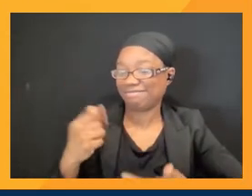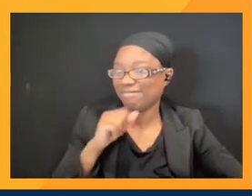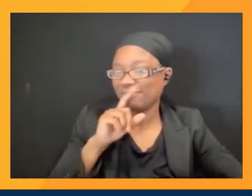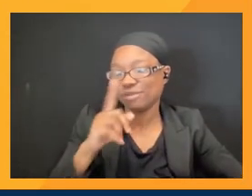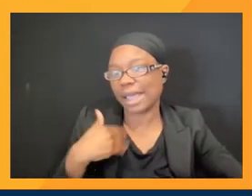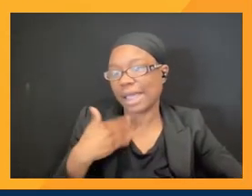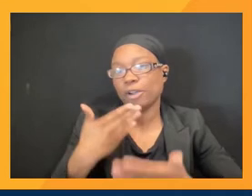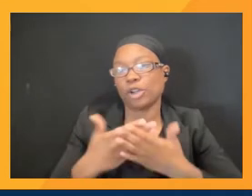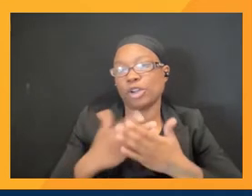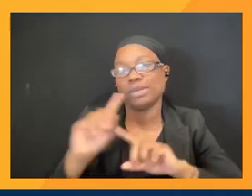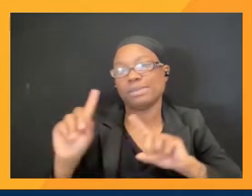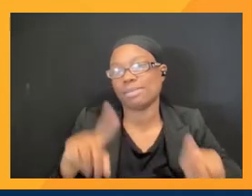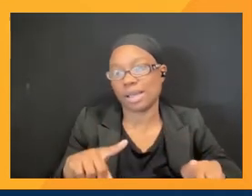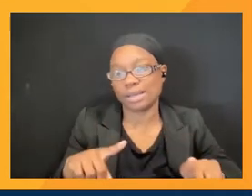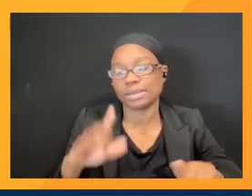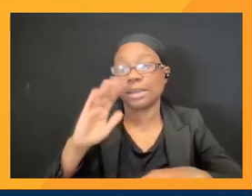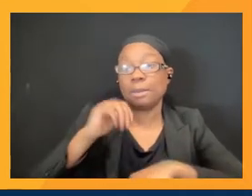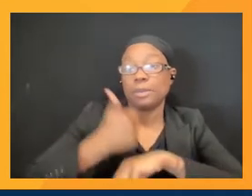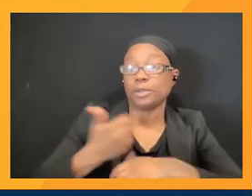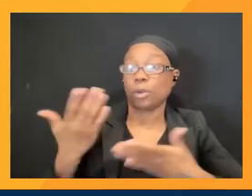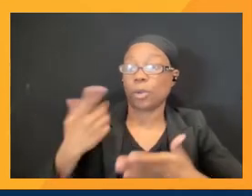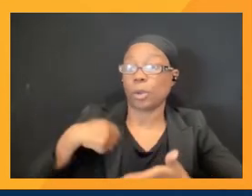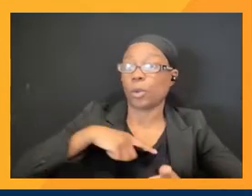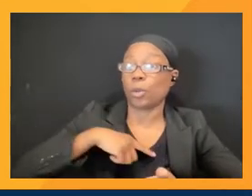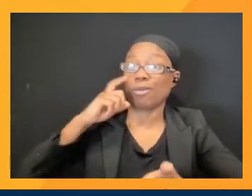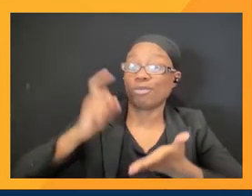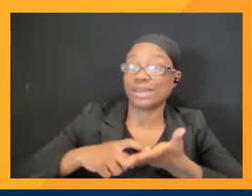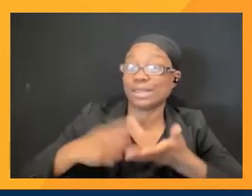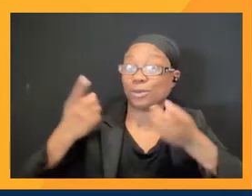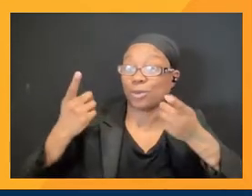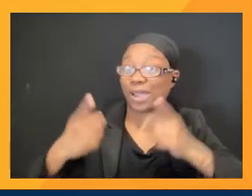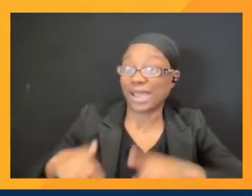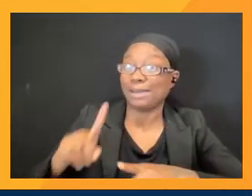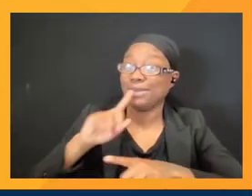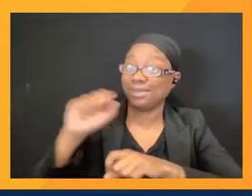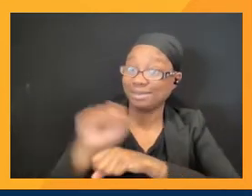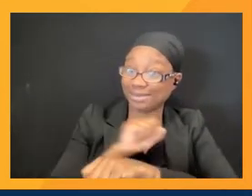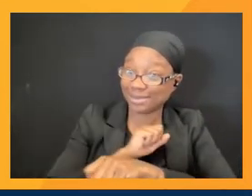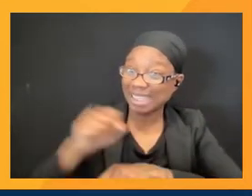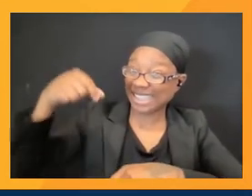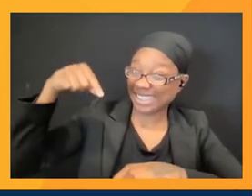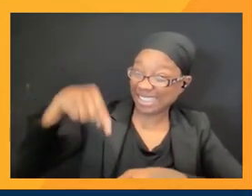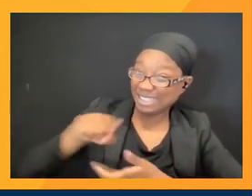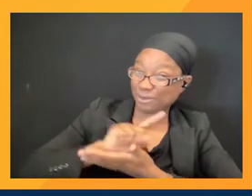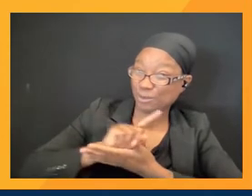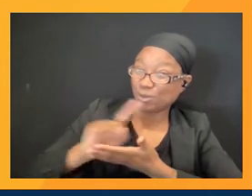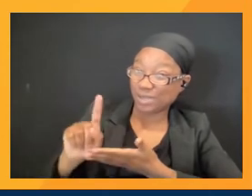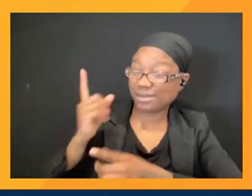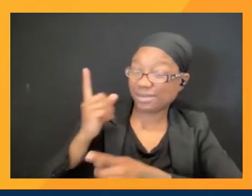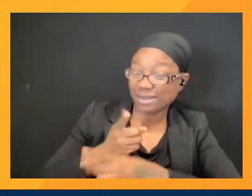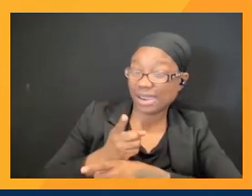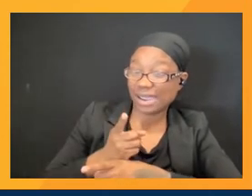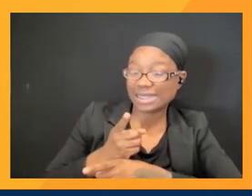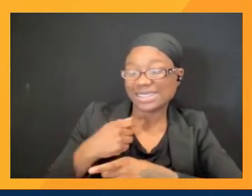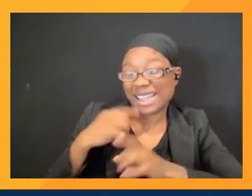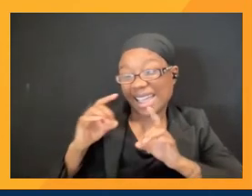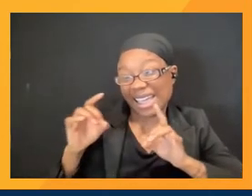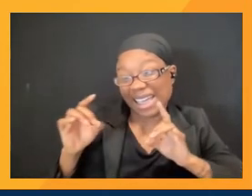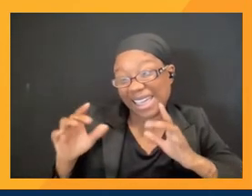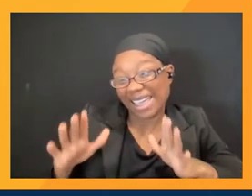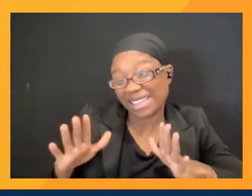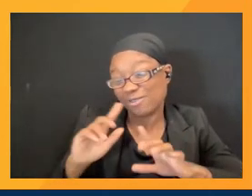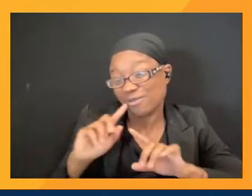I mean, these are all discussions that are happening at every level of the government, private sector, and more, to try and figure out how we can do this in